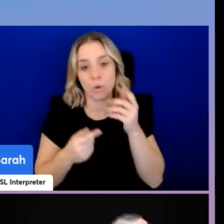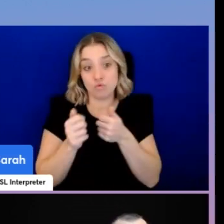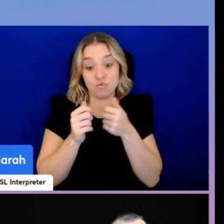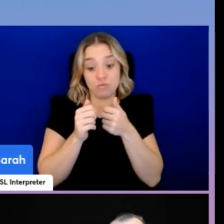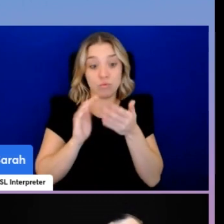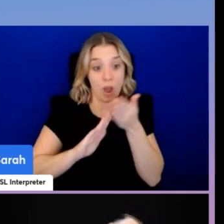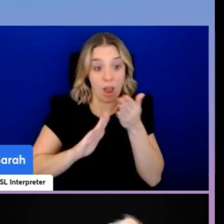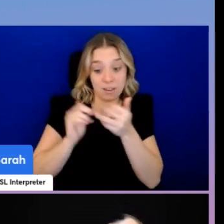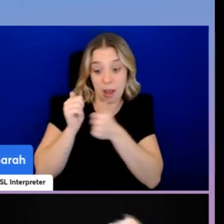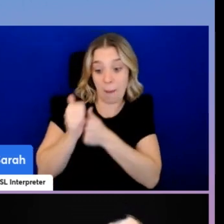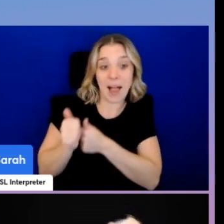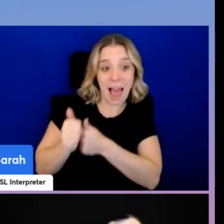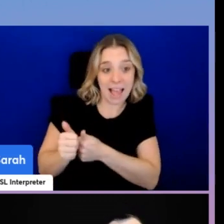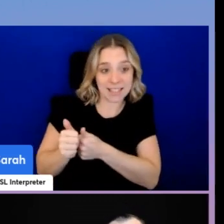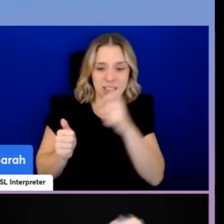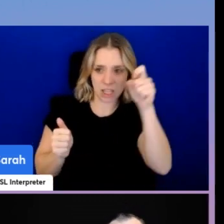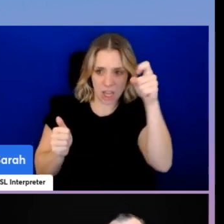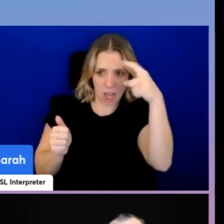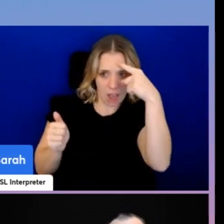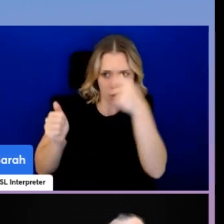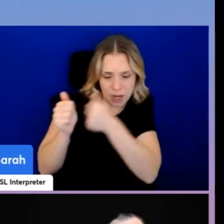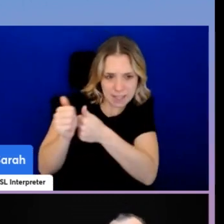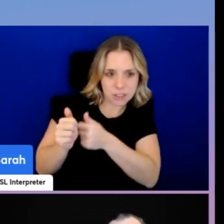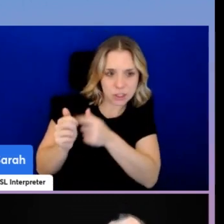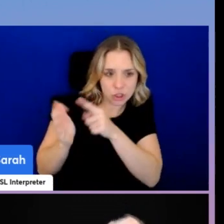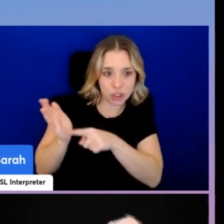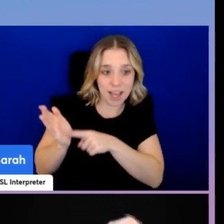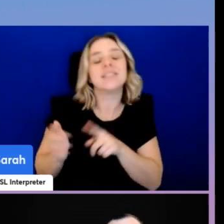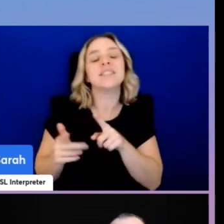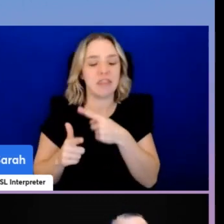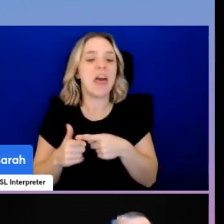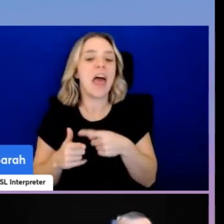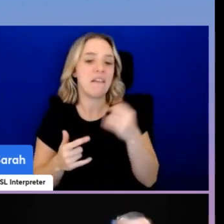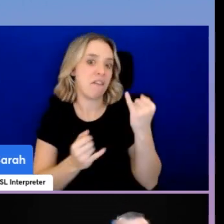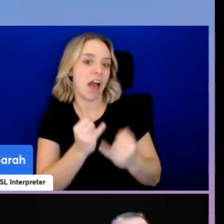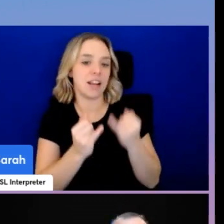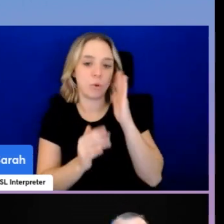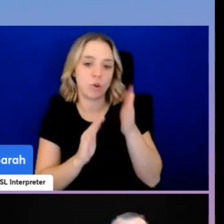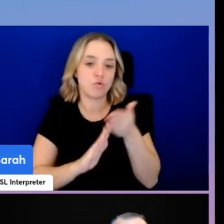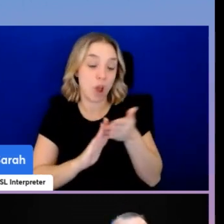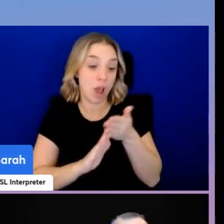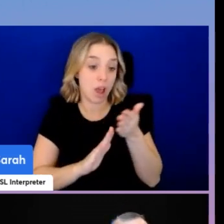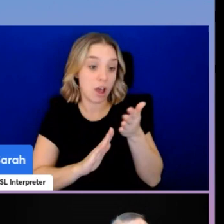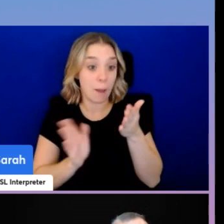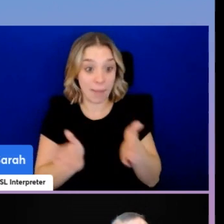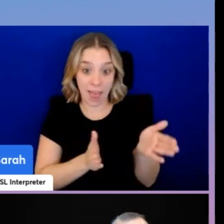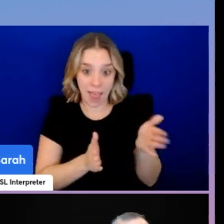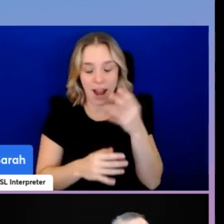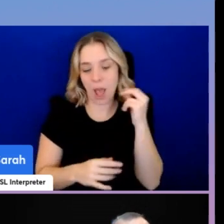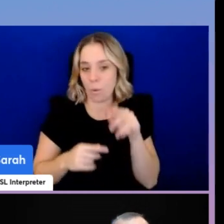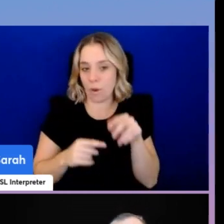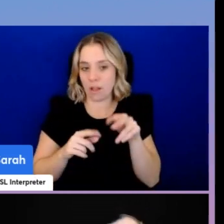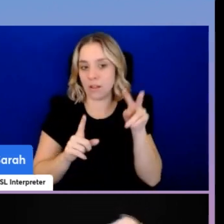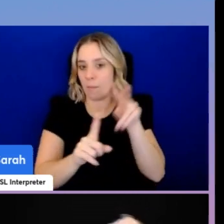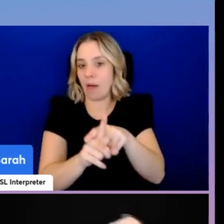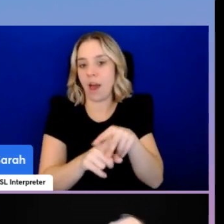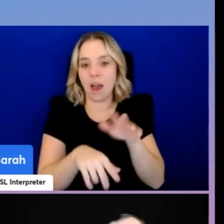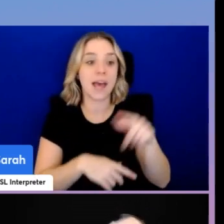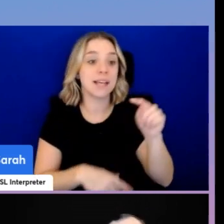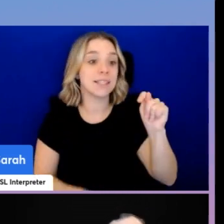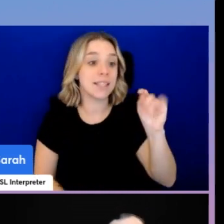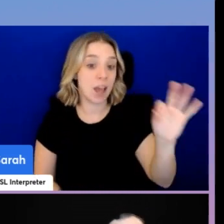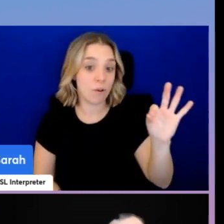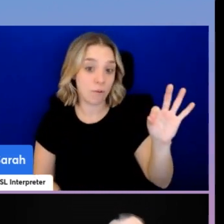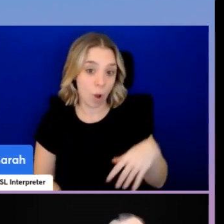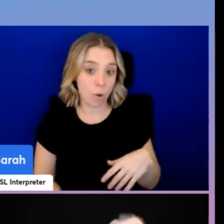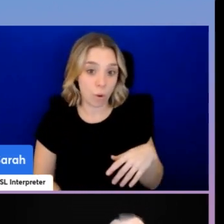and governance checks, and then finally runs a plan and an apply on Terraform Cloud. But just before that,